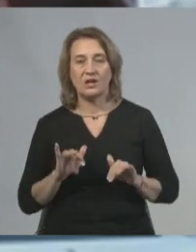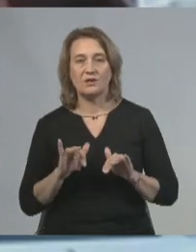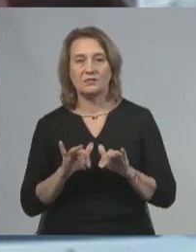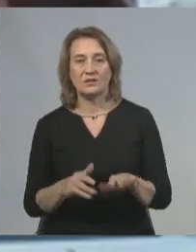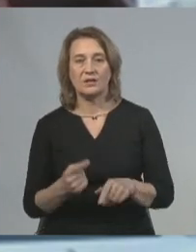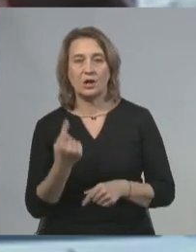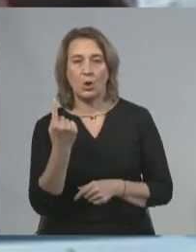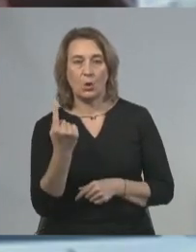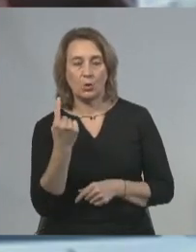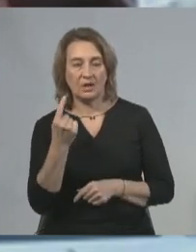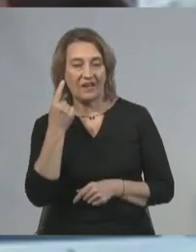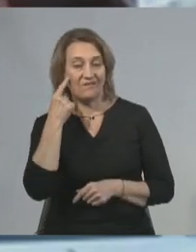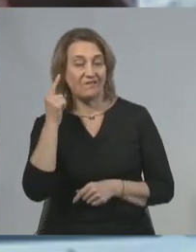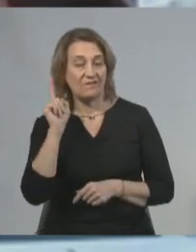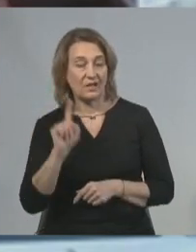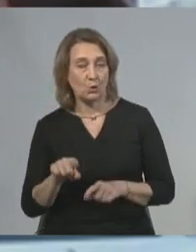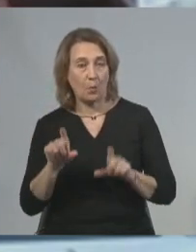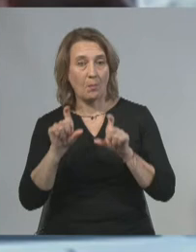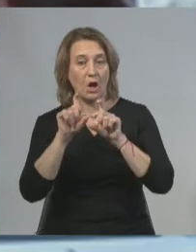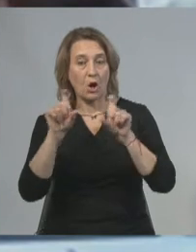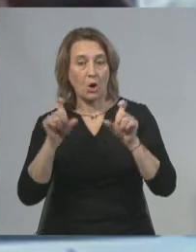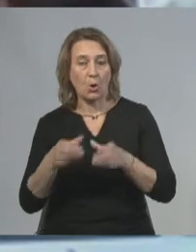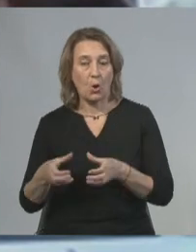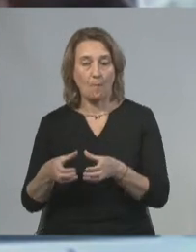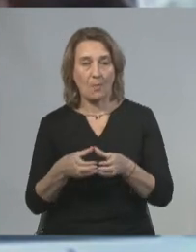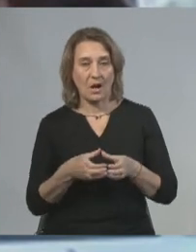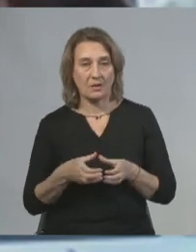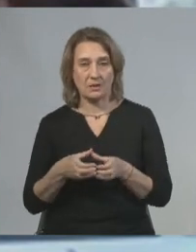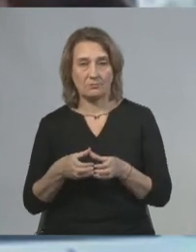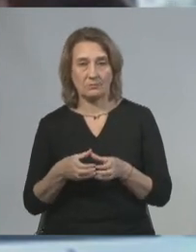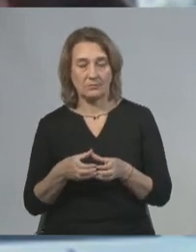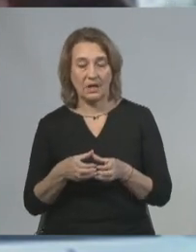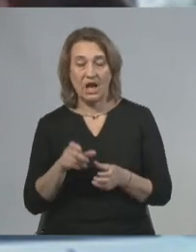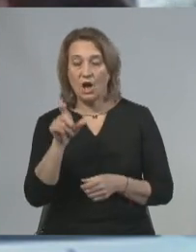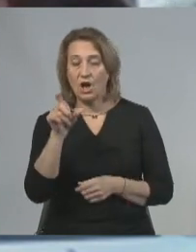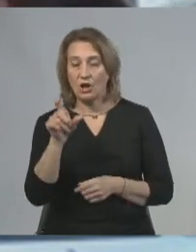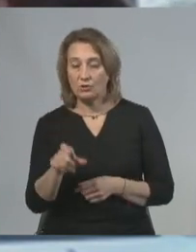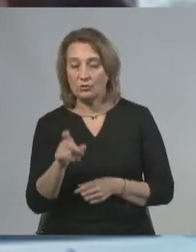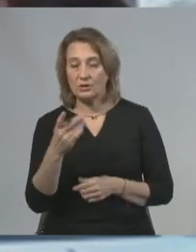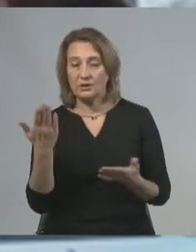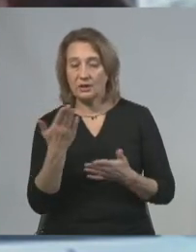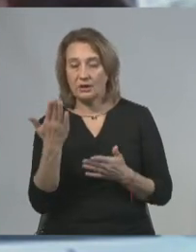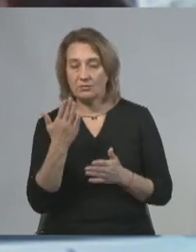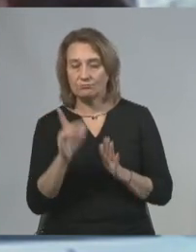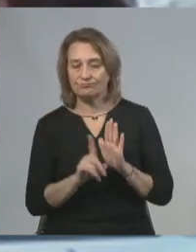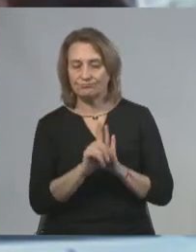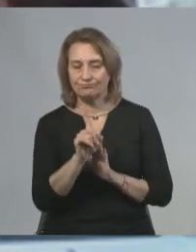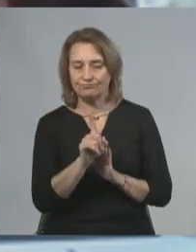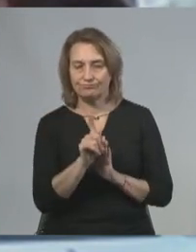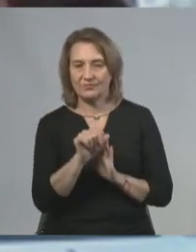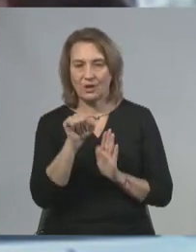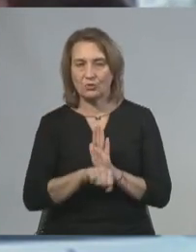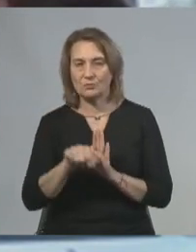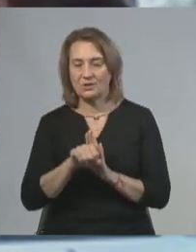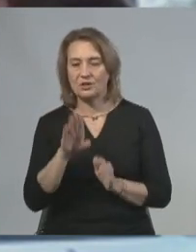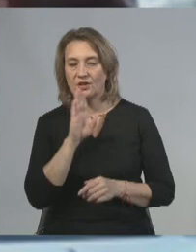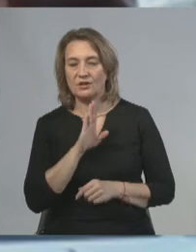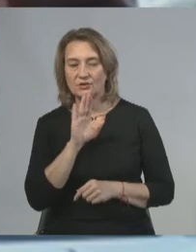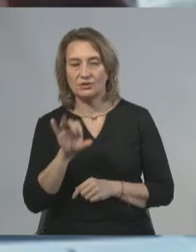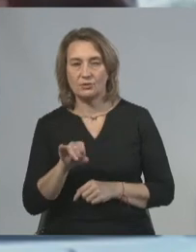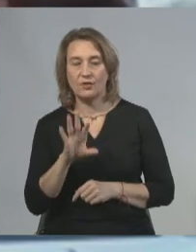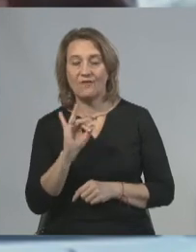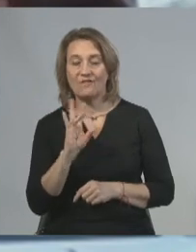was a member of the ruling party with very good connections and the victim was a mother of four